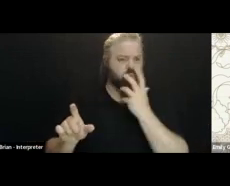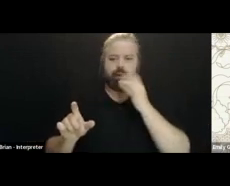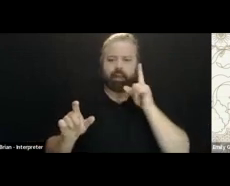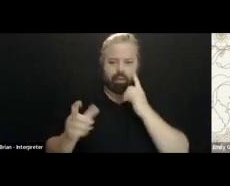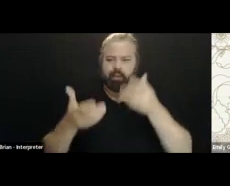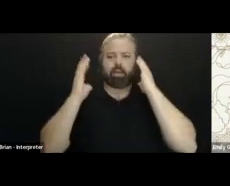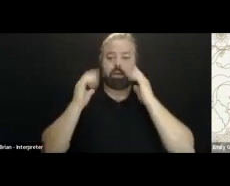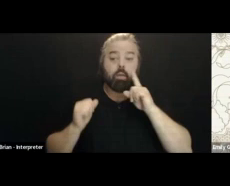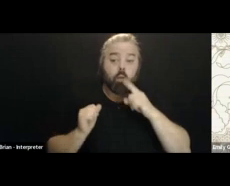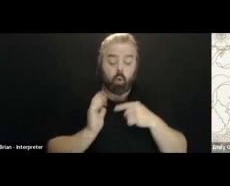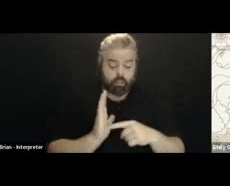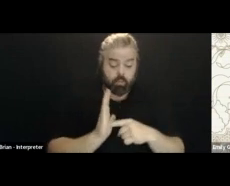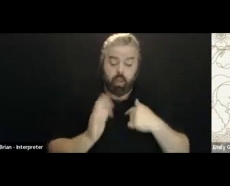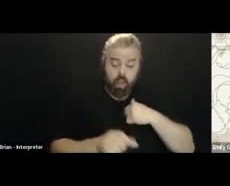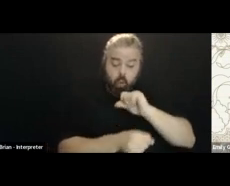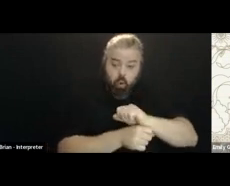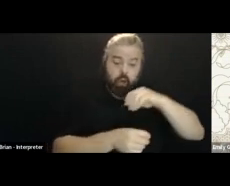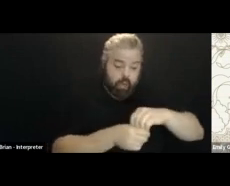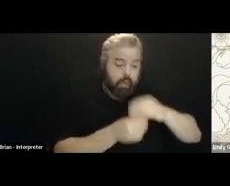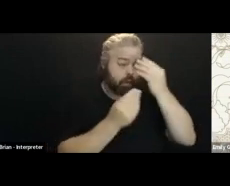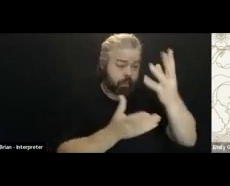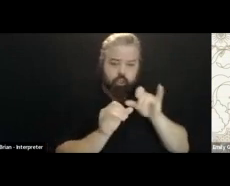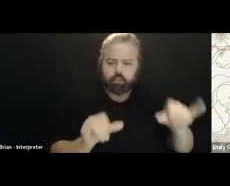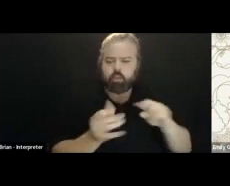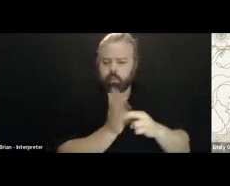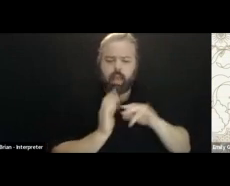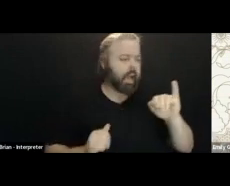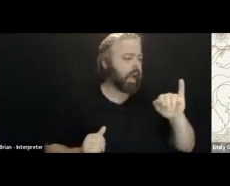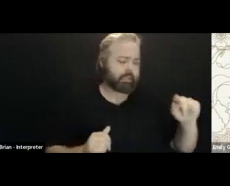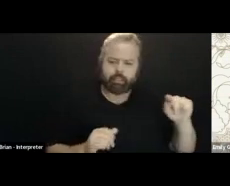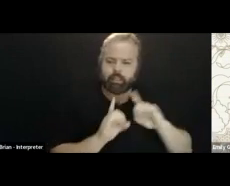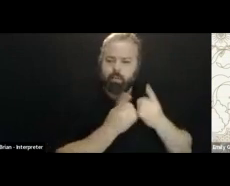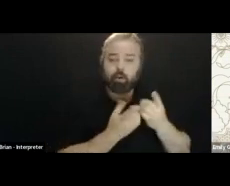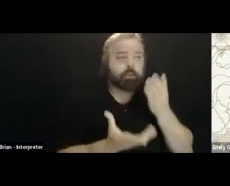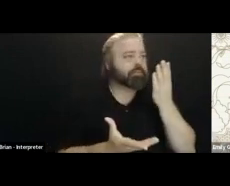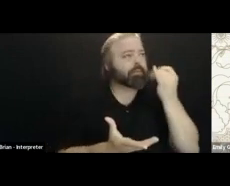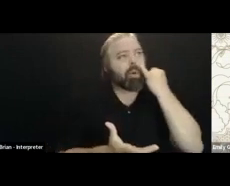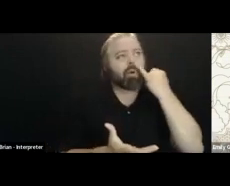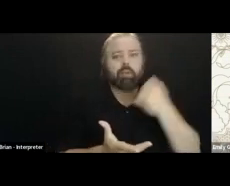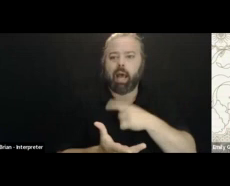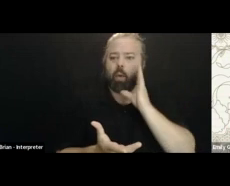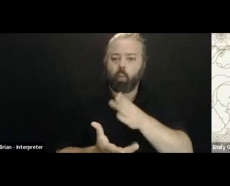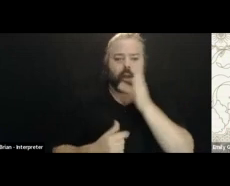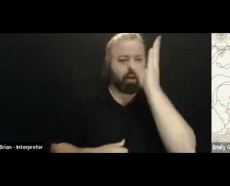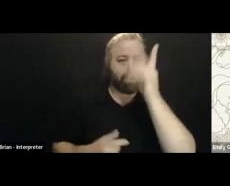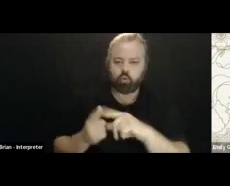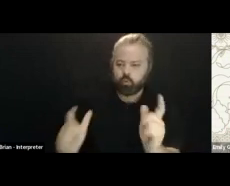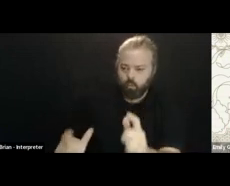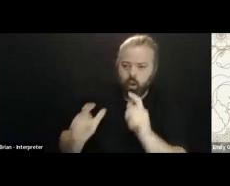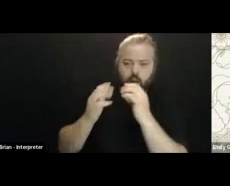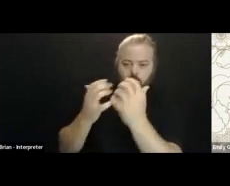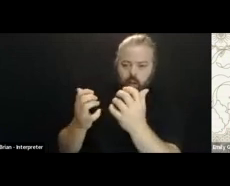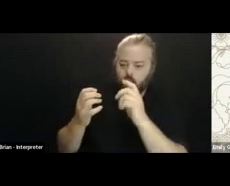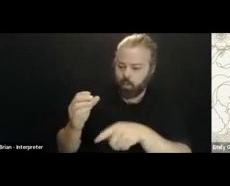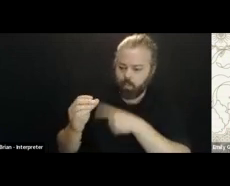in information systems, which is the IT department. So if we're communicating to a small audience about a very technical need, we will use